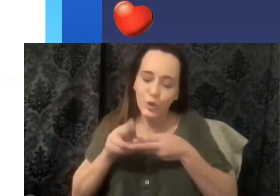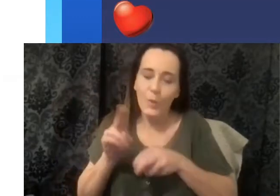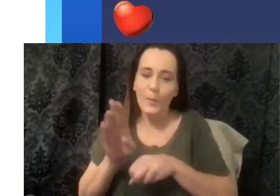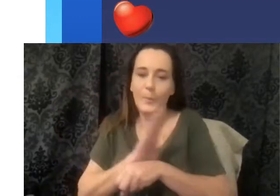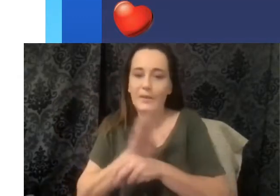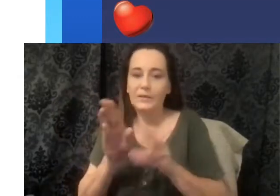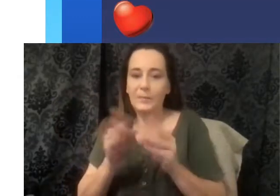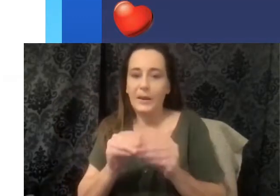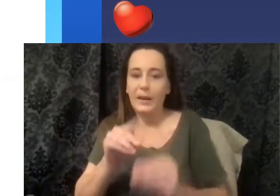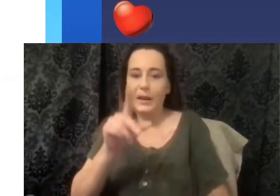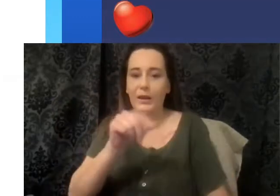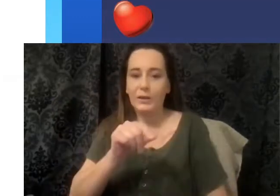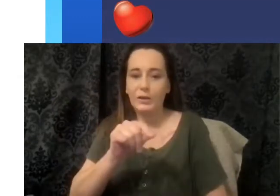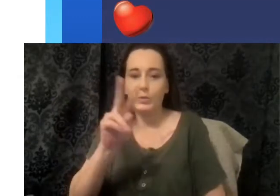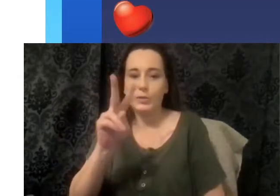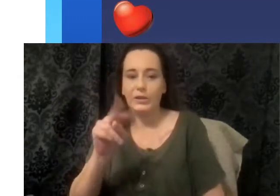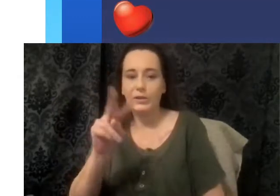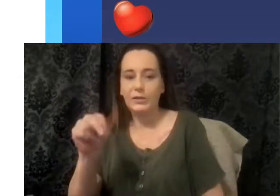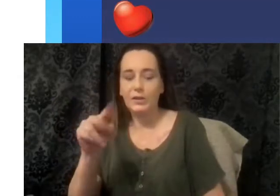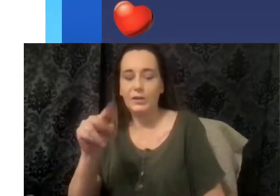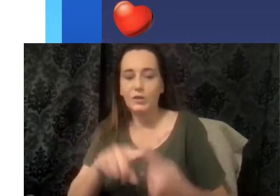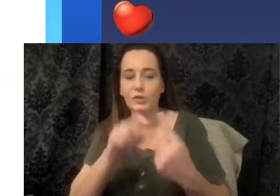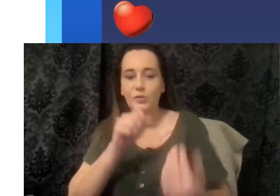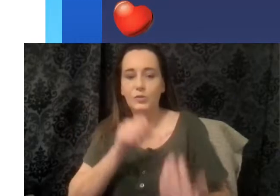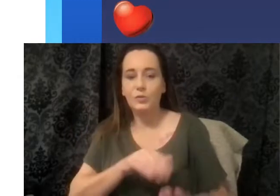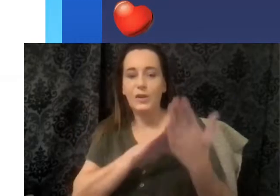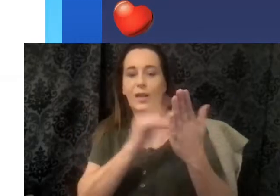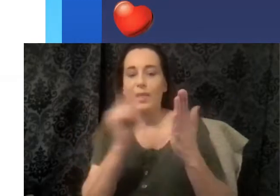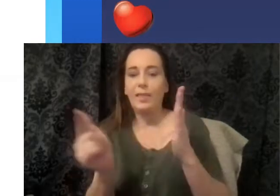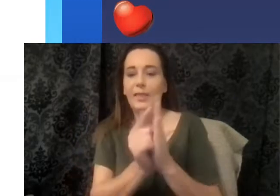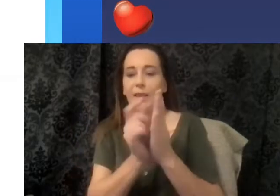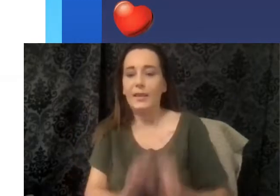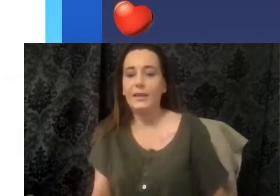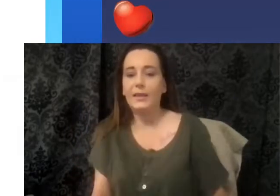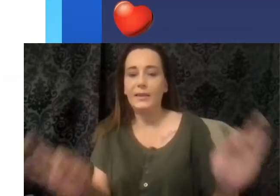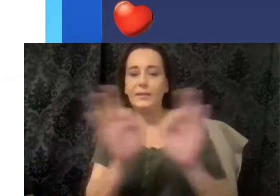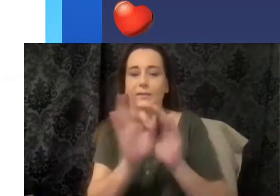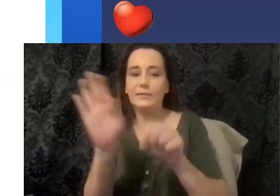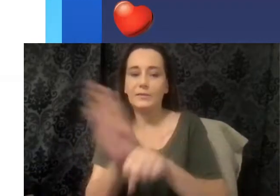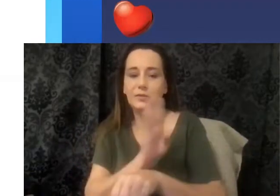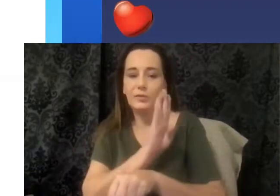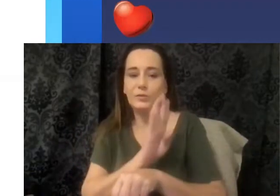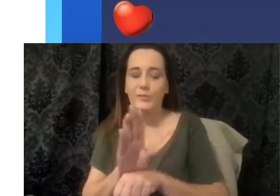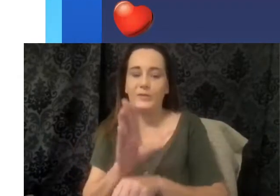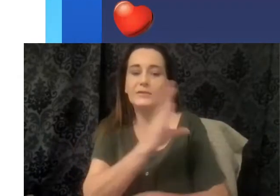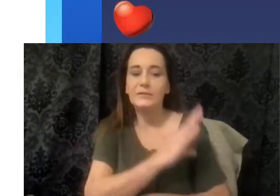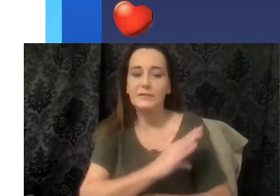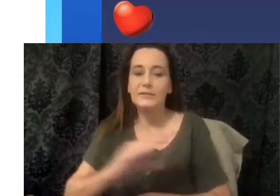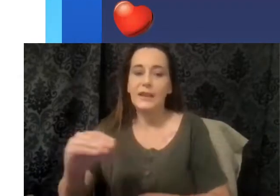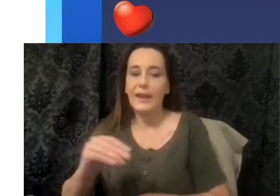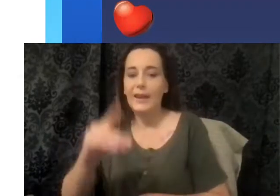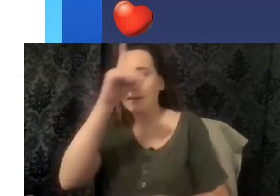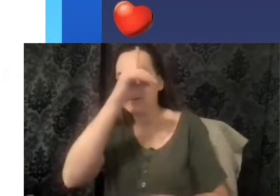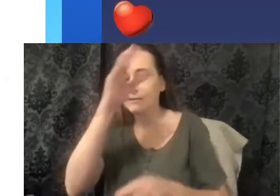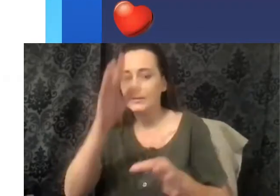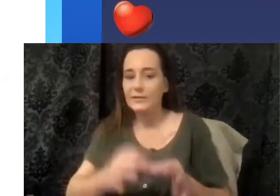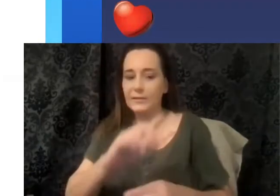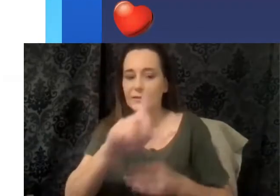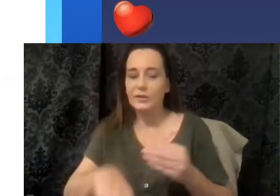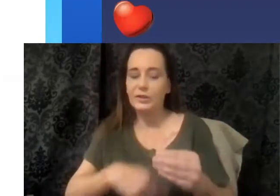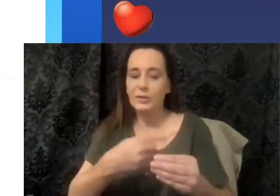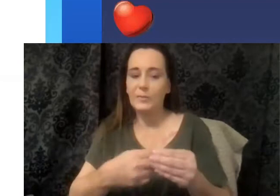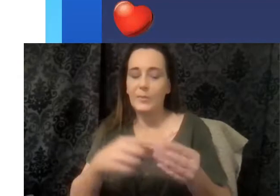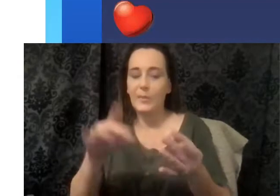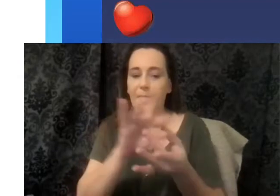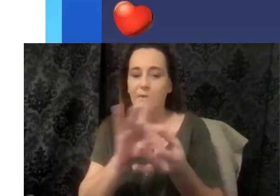meeting in 2022 to address legally essential business as well as a